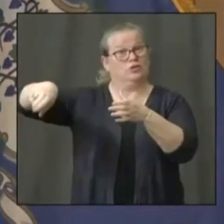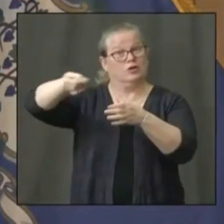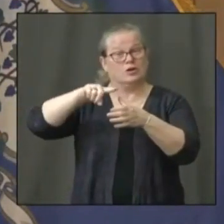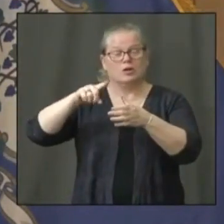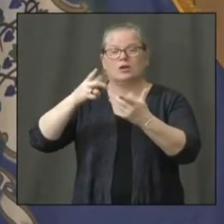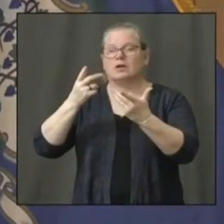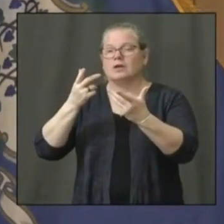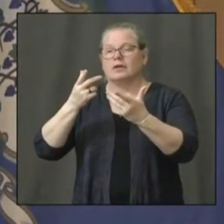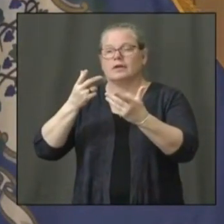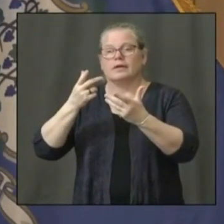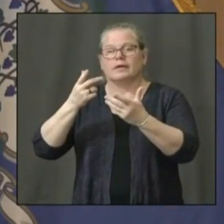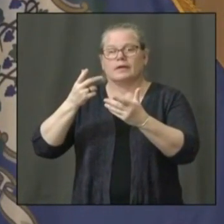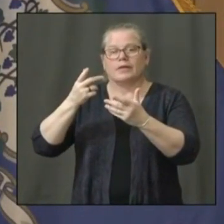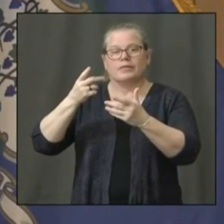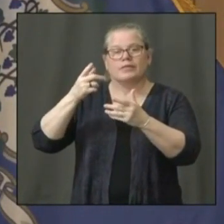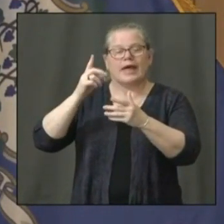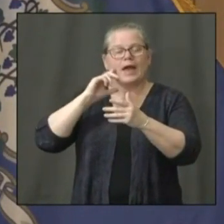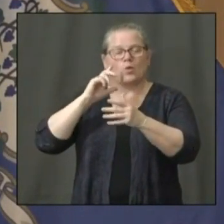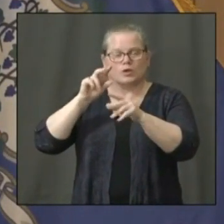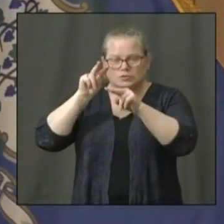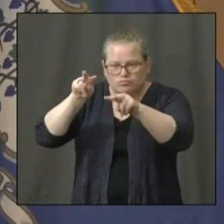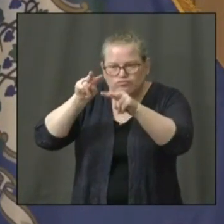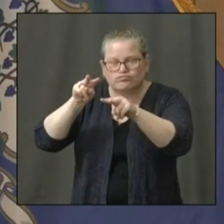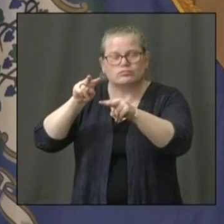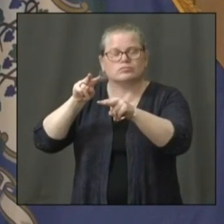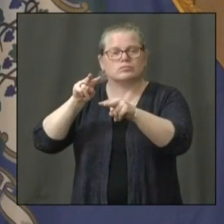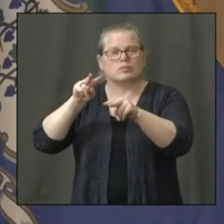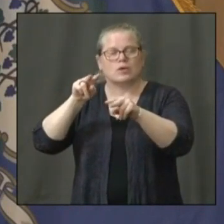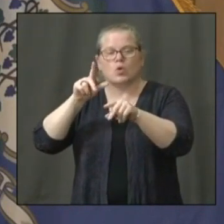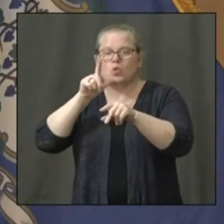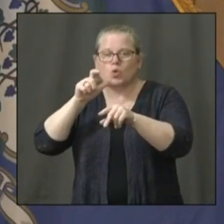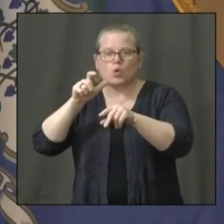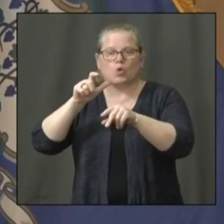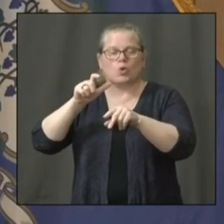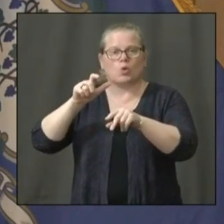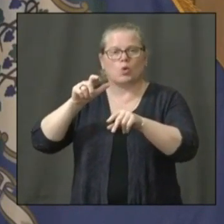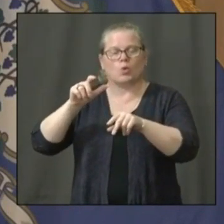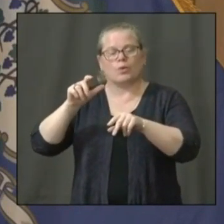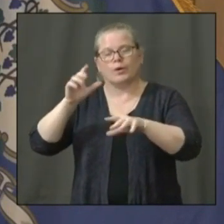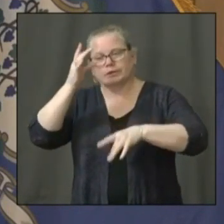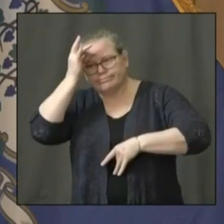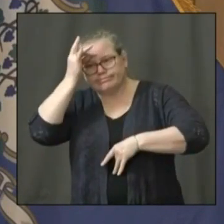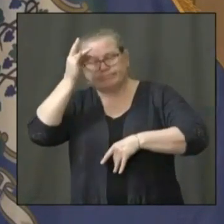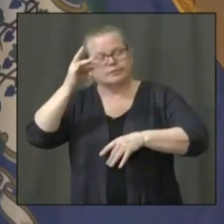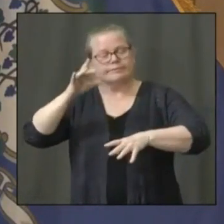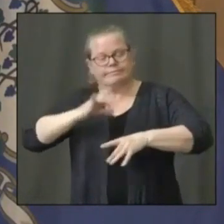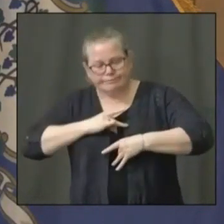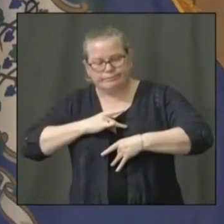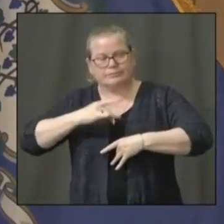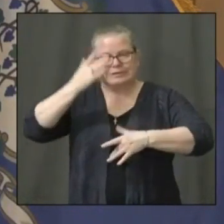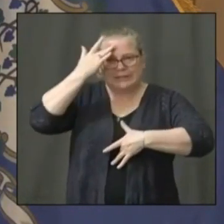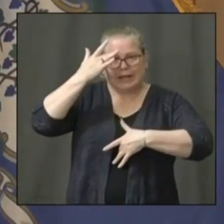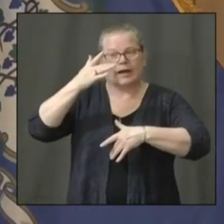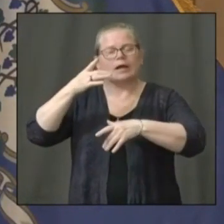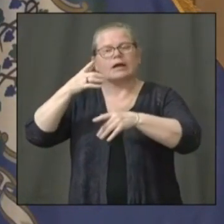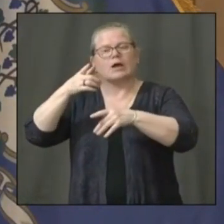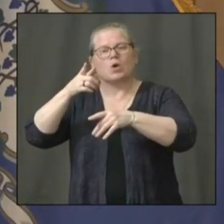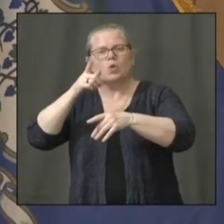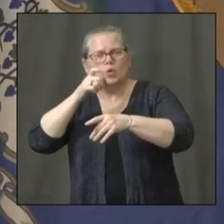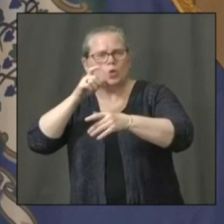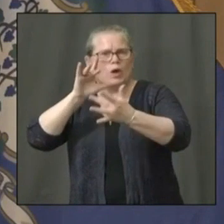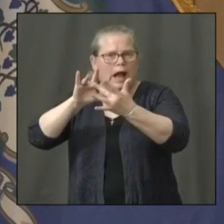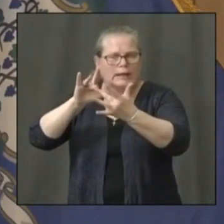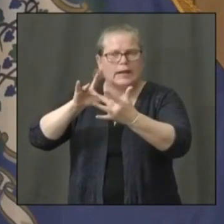monitor folks who have an infection and be sure to there to we know where they go, who they've touched base with, who they've connected